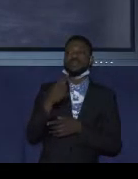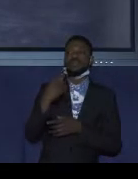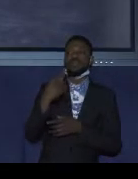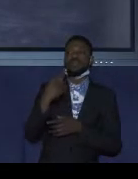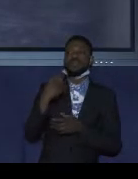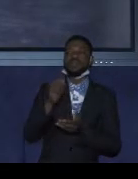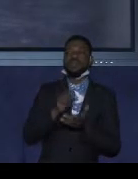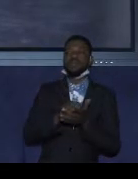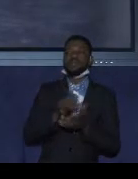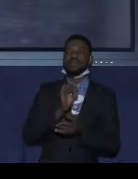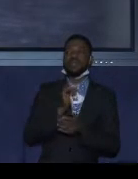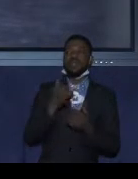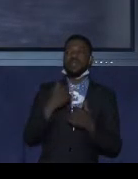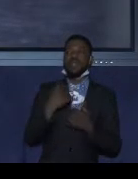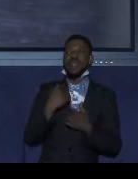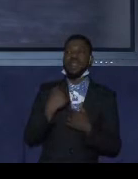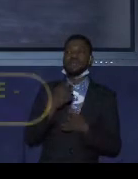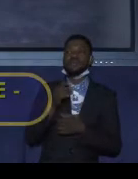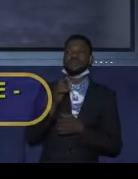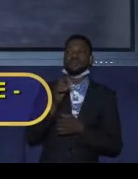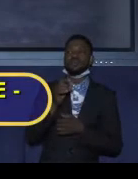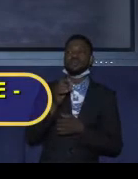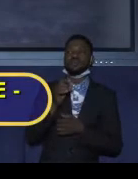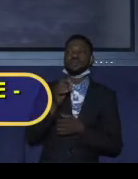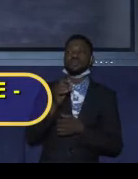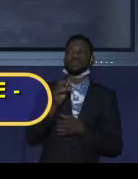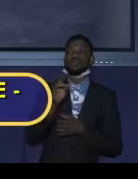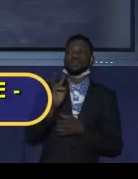hundredth, thousandth, and I write 230